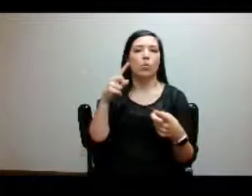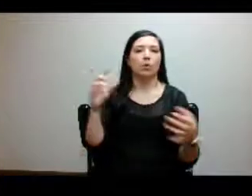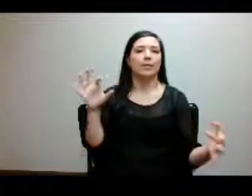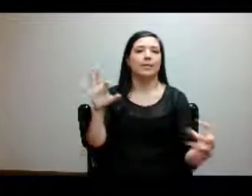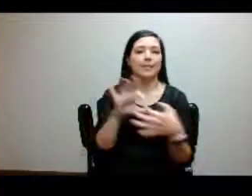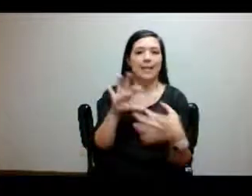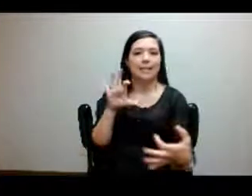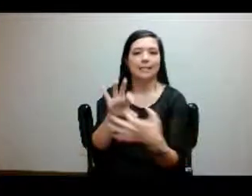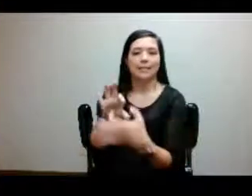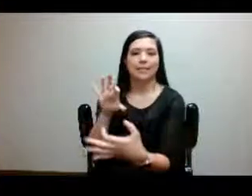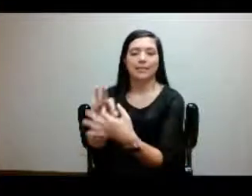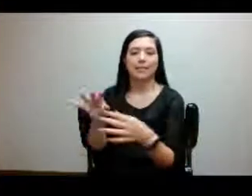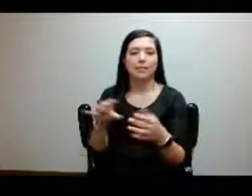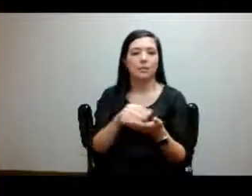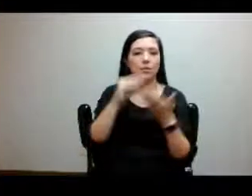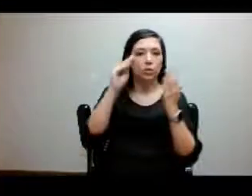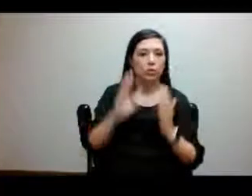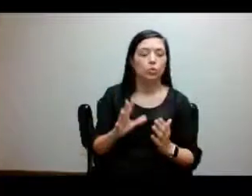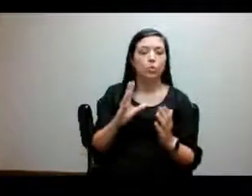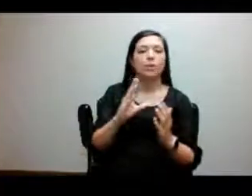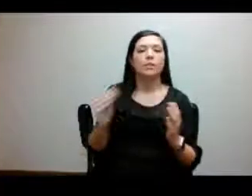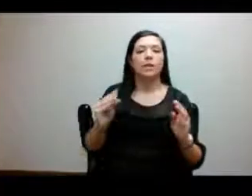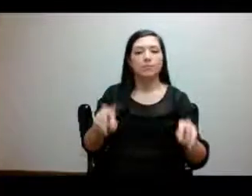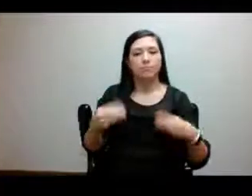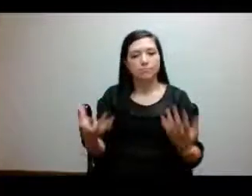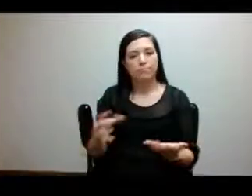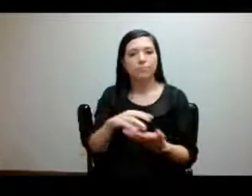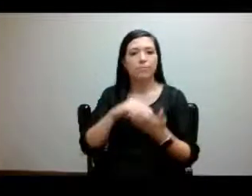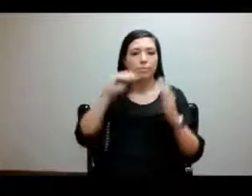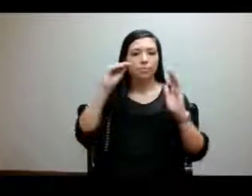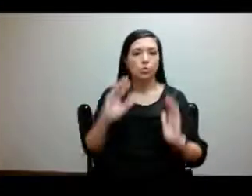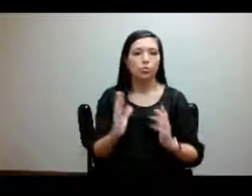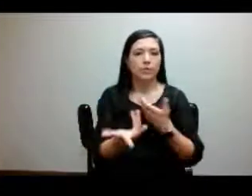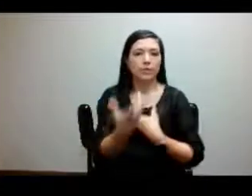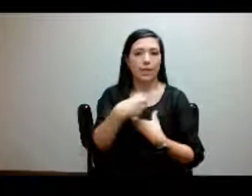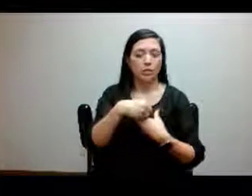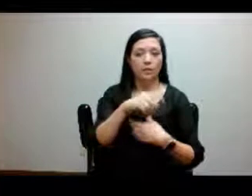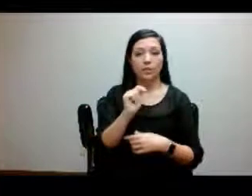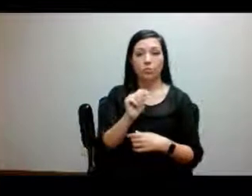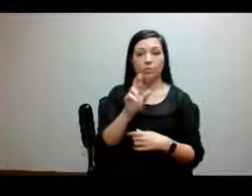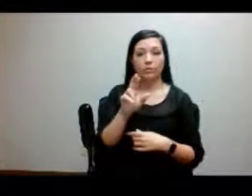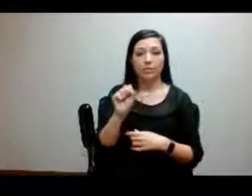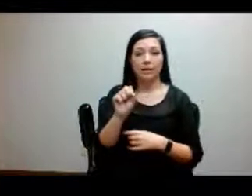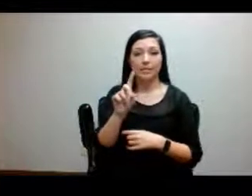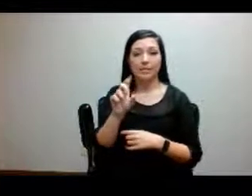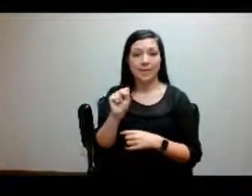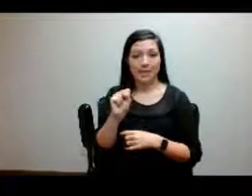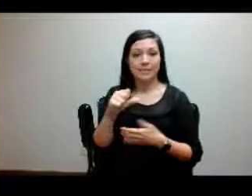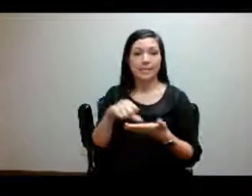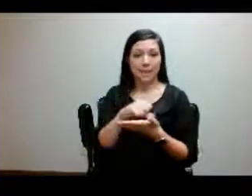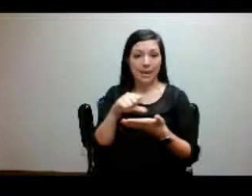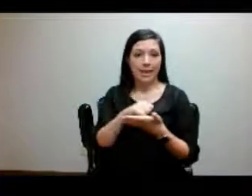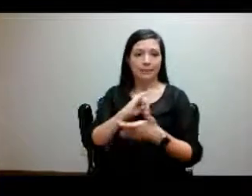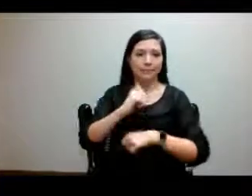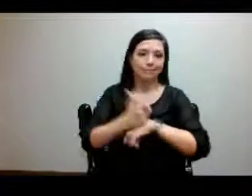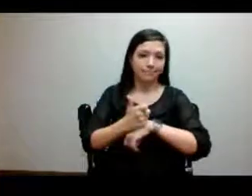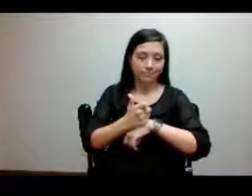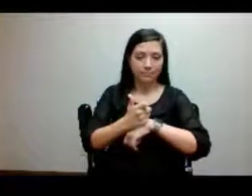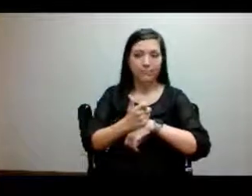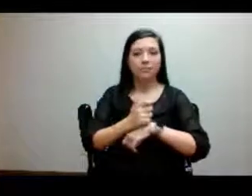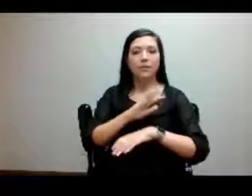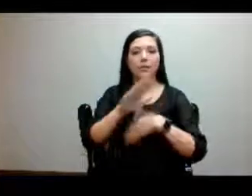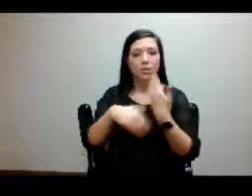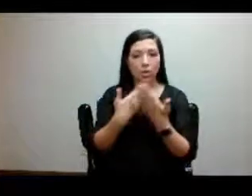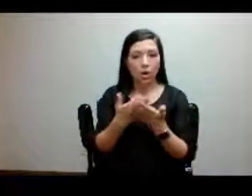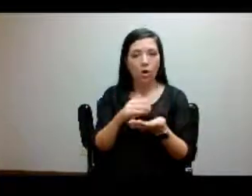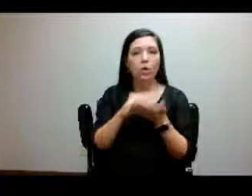students and for facilitating student engagement. Our Trinity River SDS Blackboard site was born. All students have access to